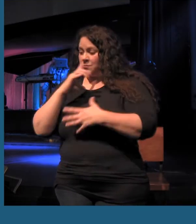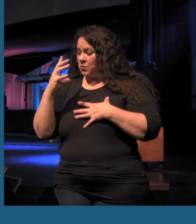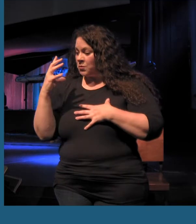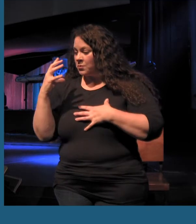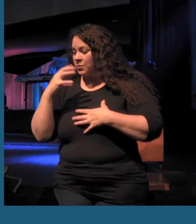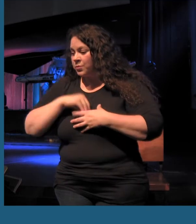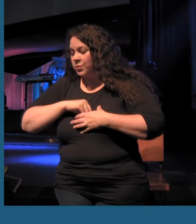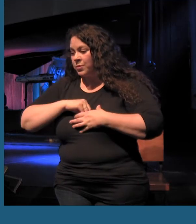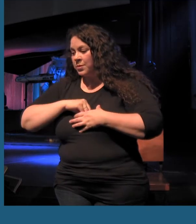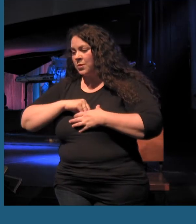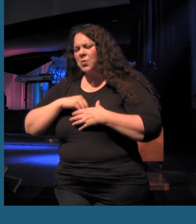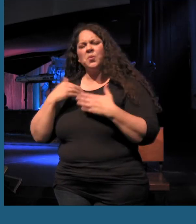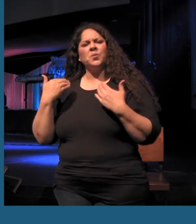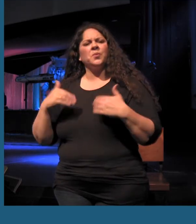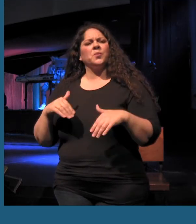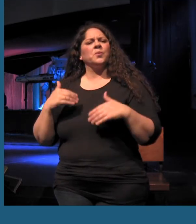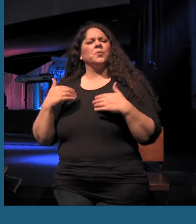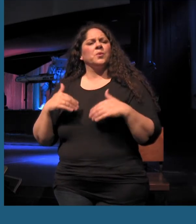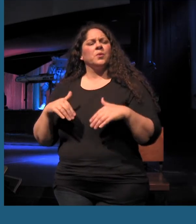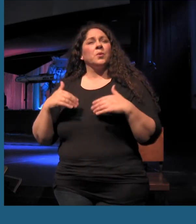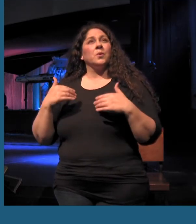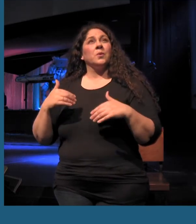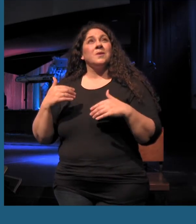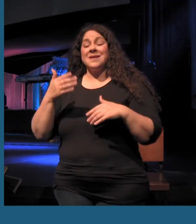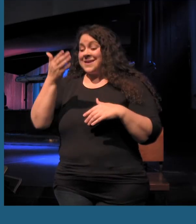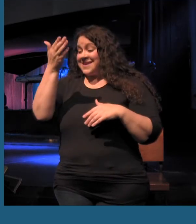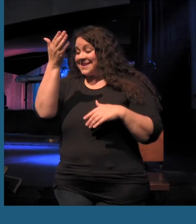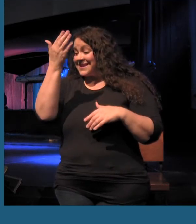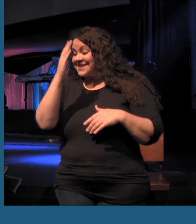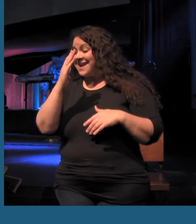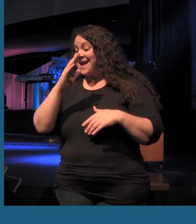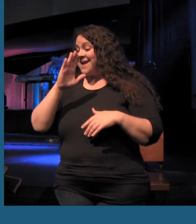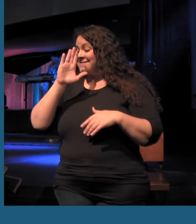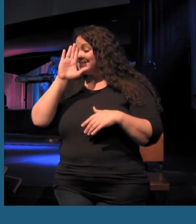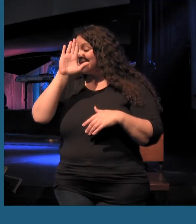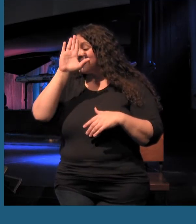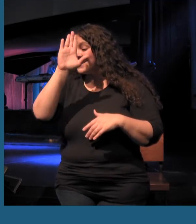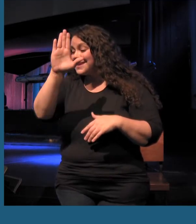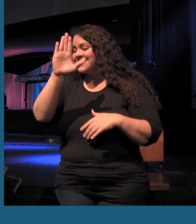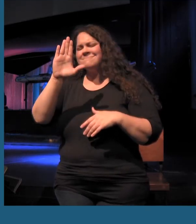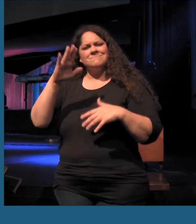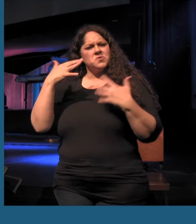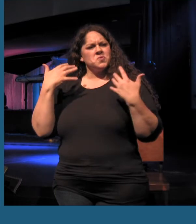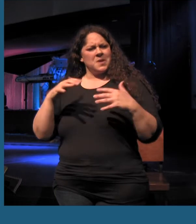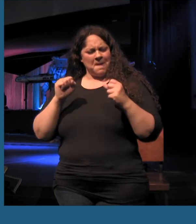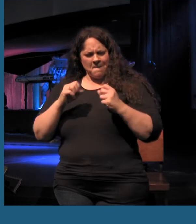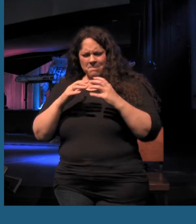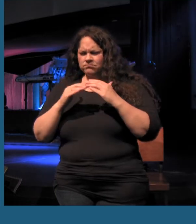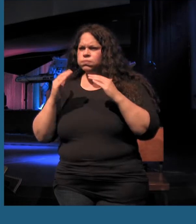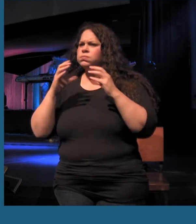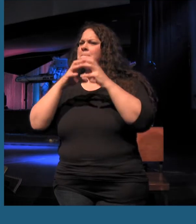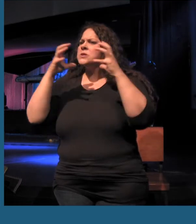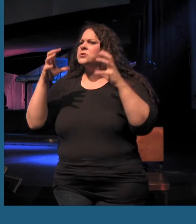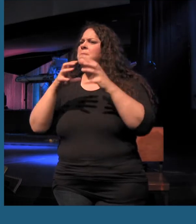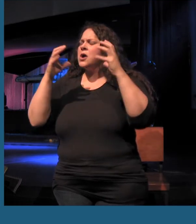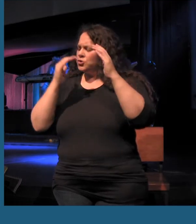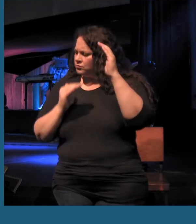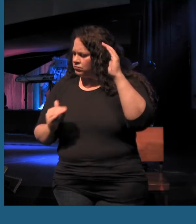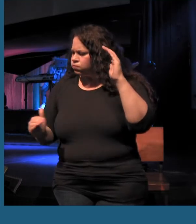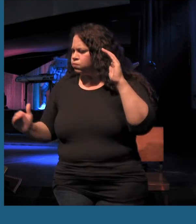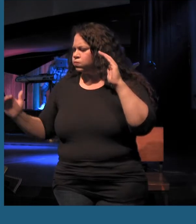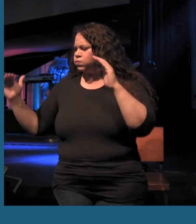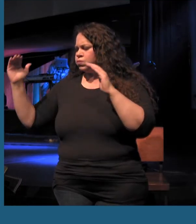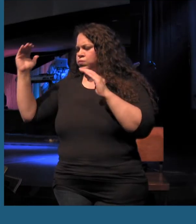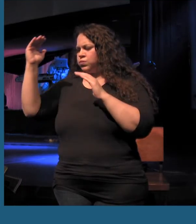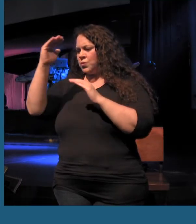or imagine, according to his power that is at work within us, to him be glory in the church